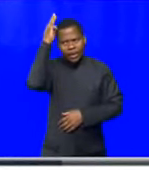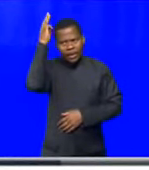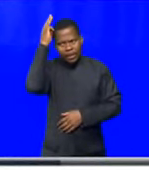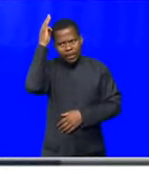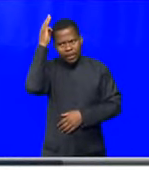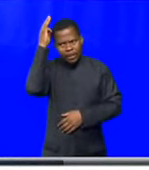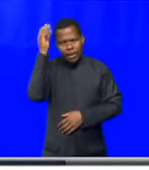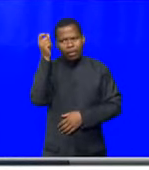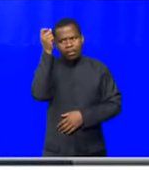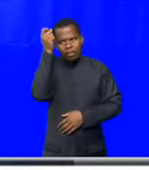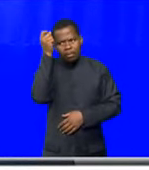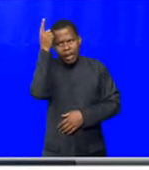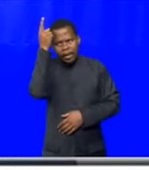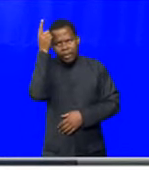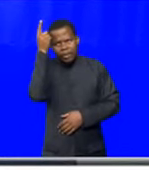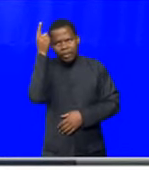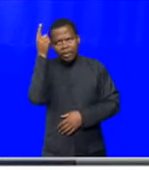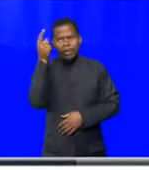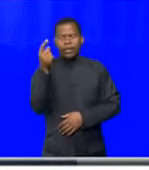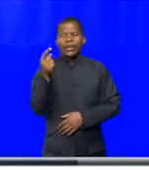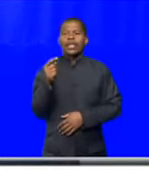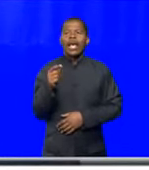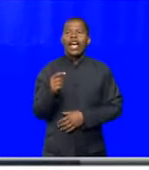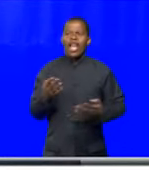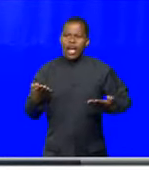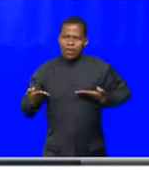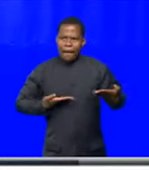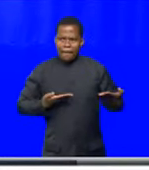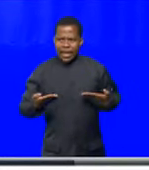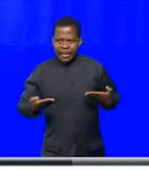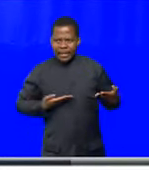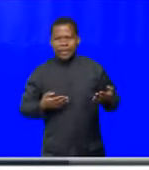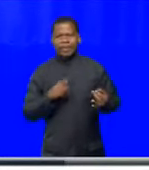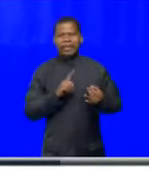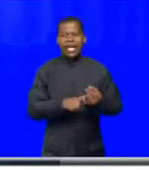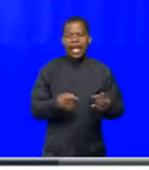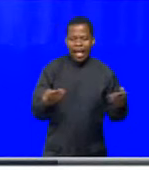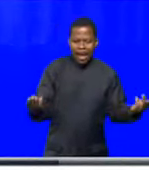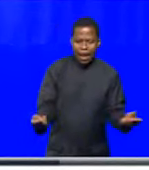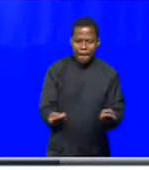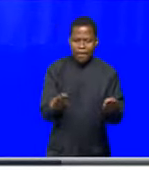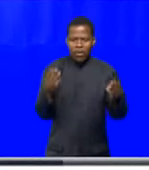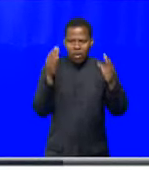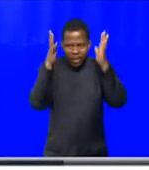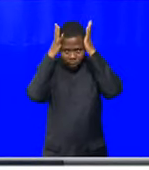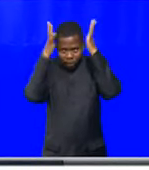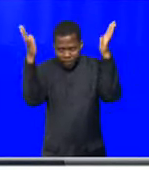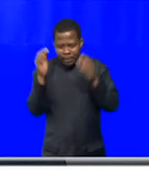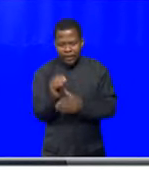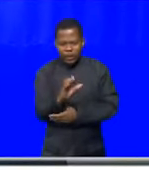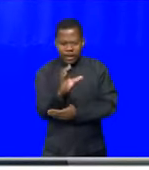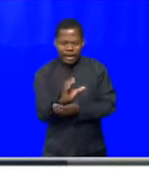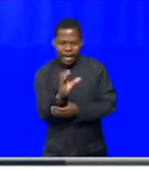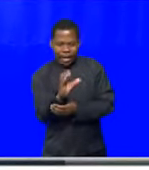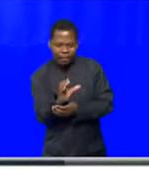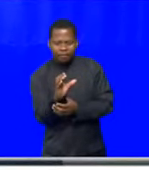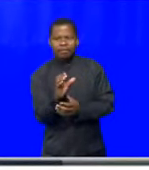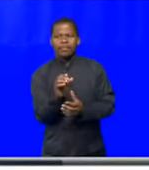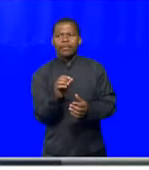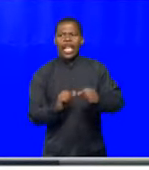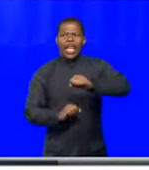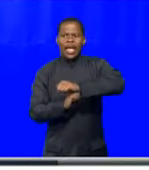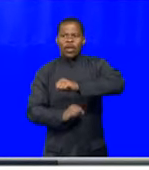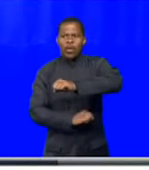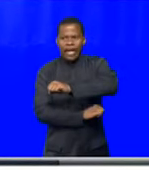cha asikwakhulumisene emaswati lakhona yevene netingapane nabo somabhizinisi ukuthi lona msebenzi njoba